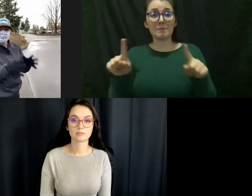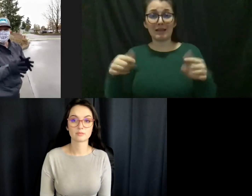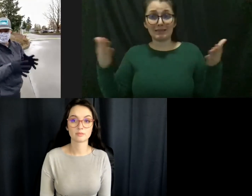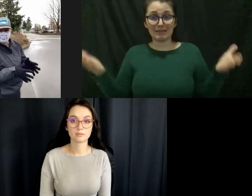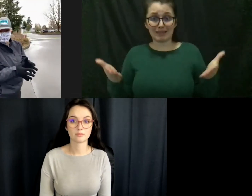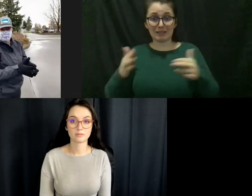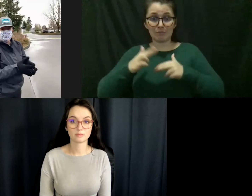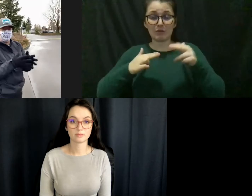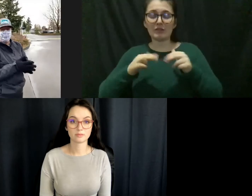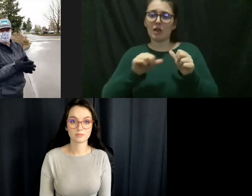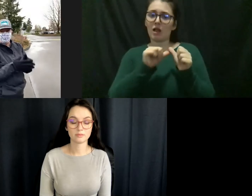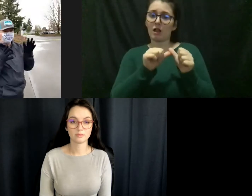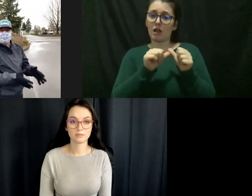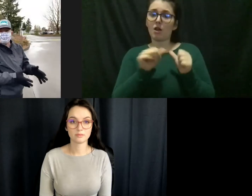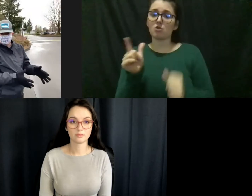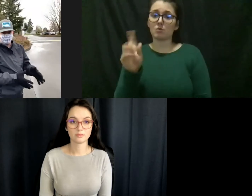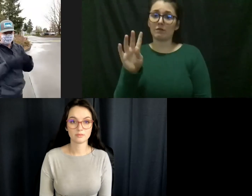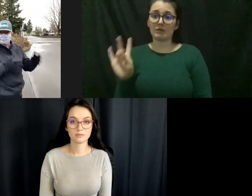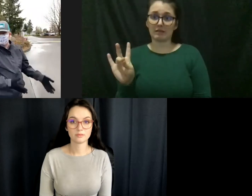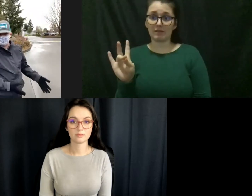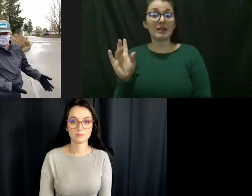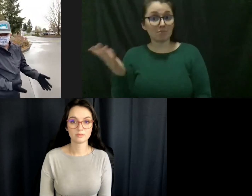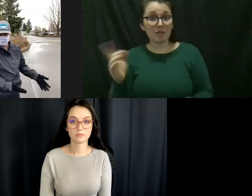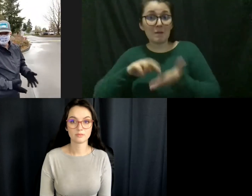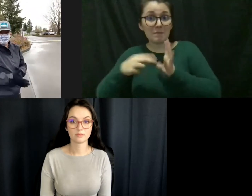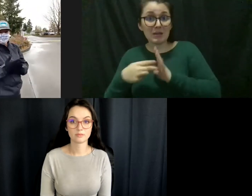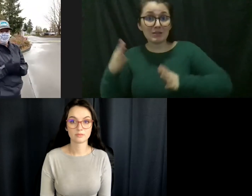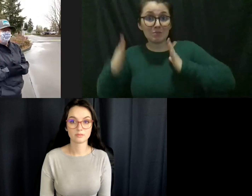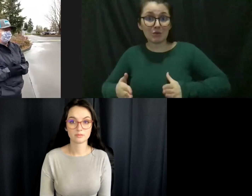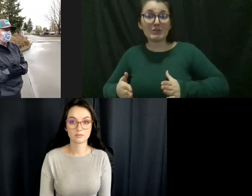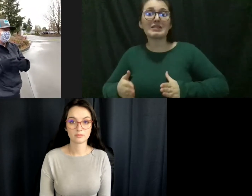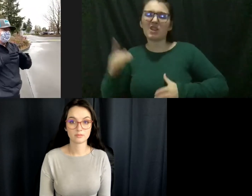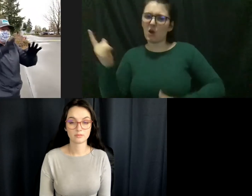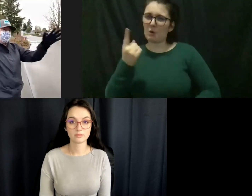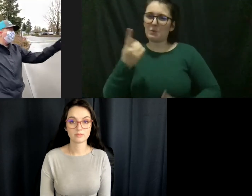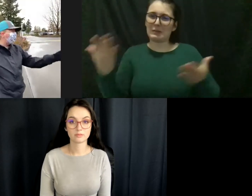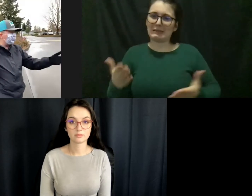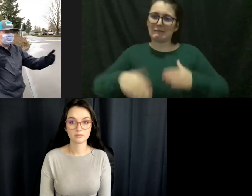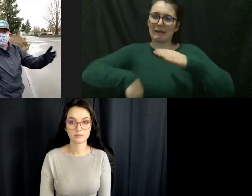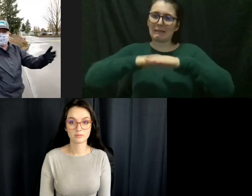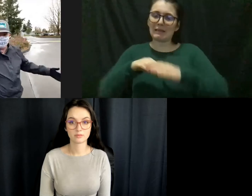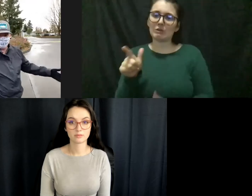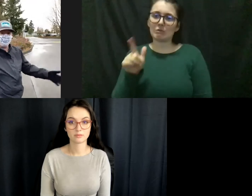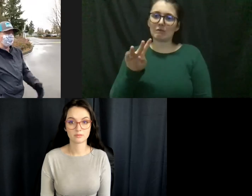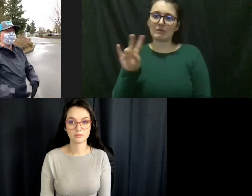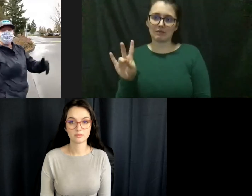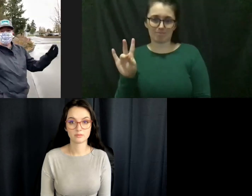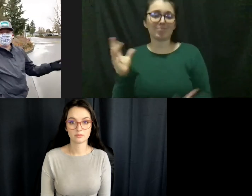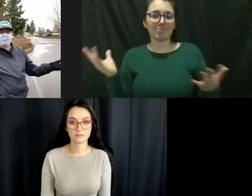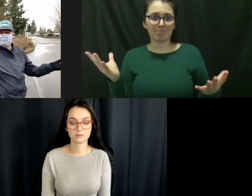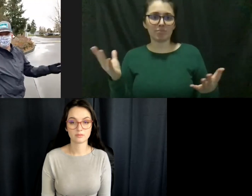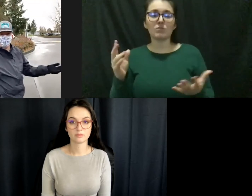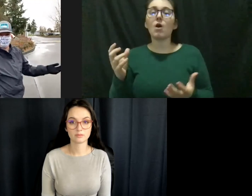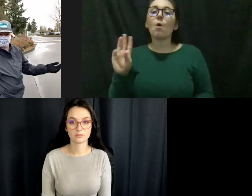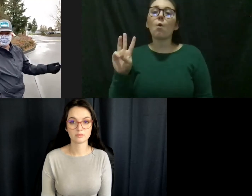redundancy. And so access to the river. Yeah. It was like the perfect spot because of all those things. Yeah. And the